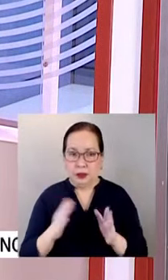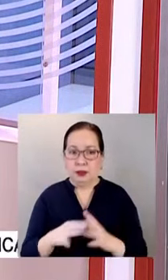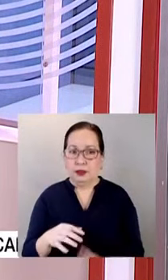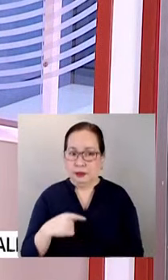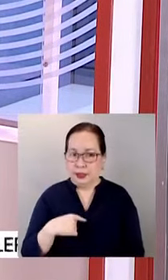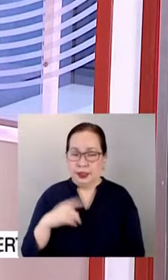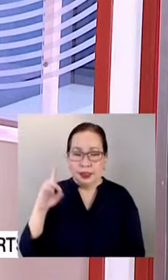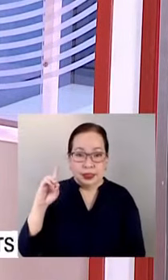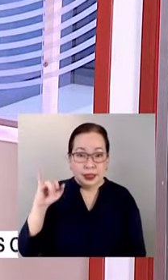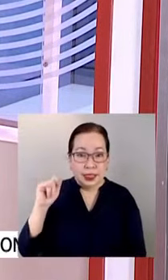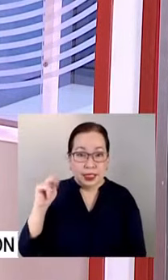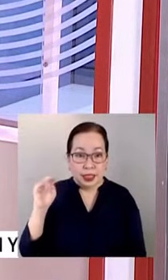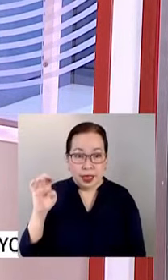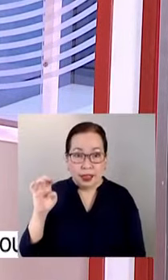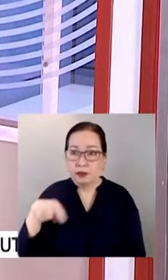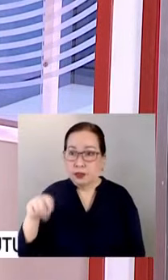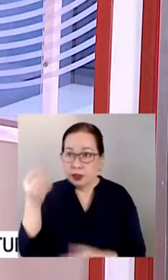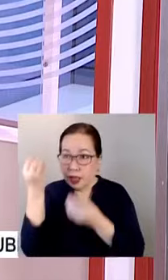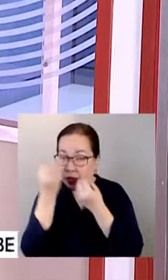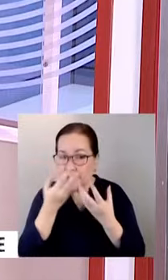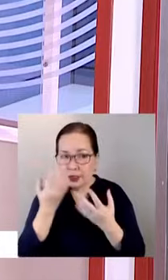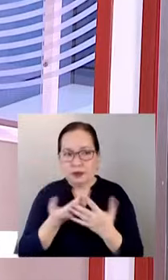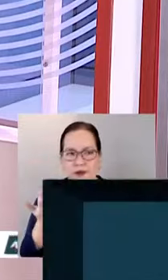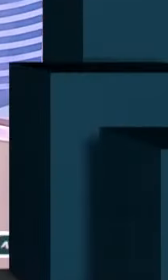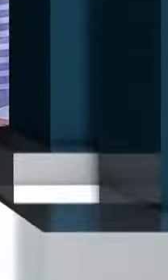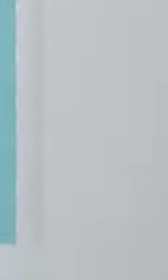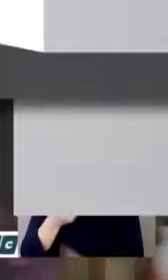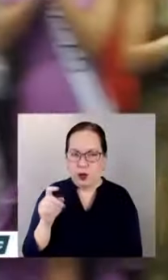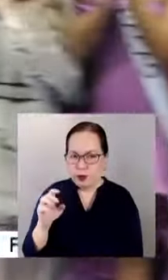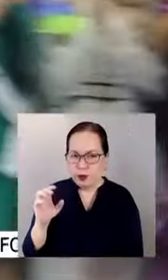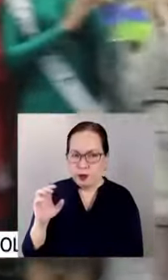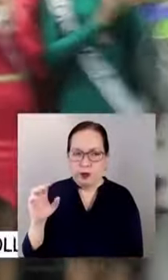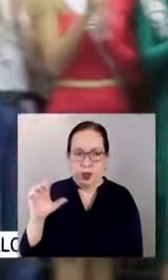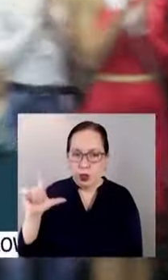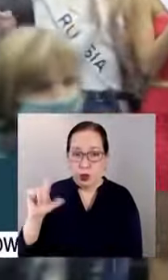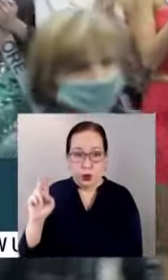us the latest from New Orleans in Louisiana.